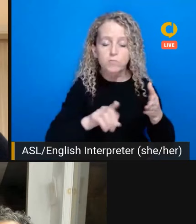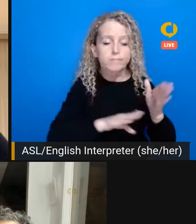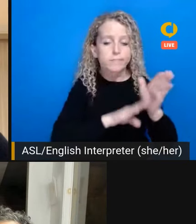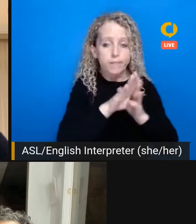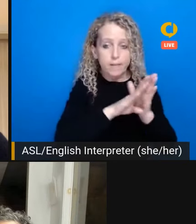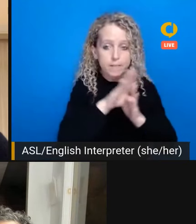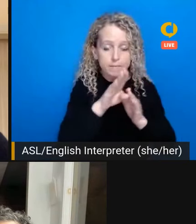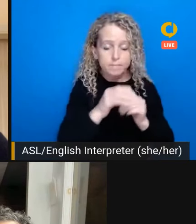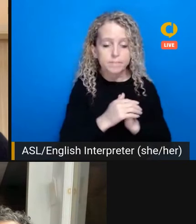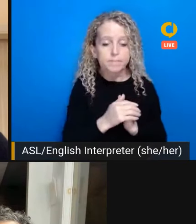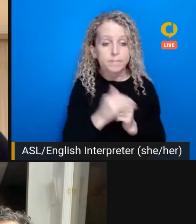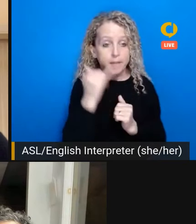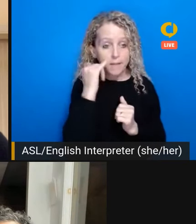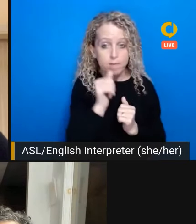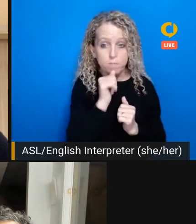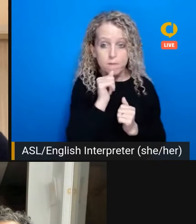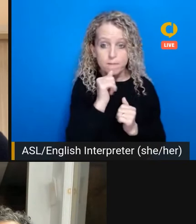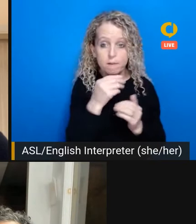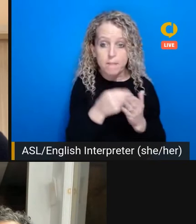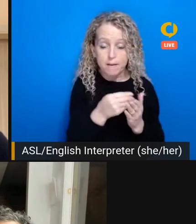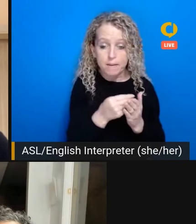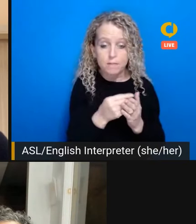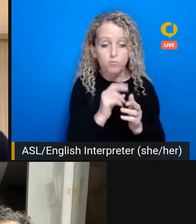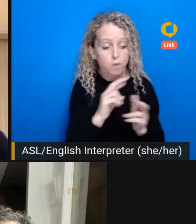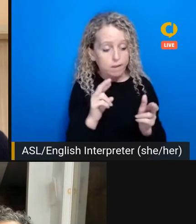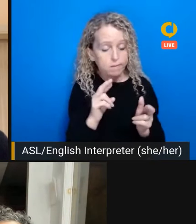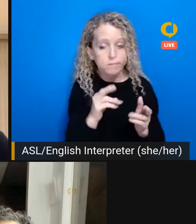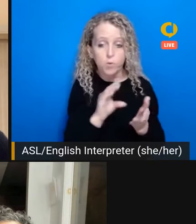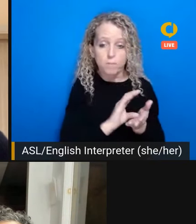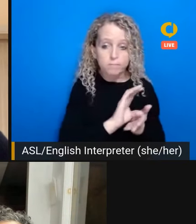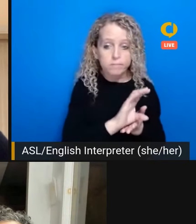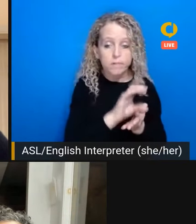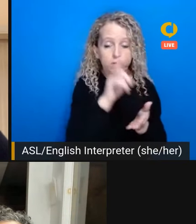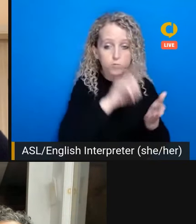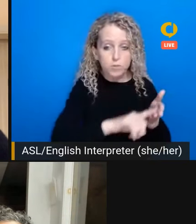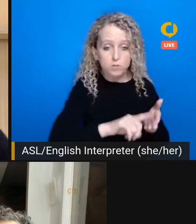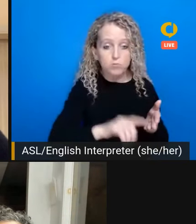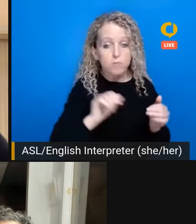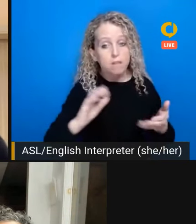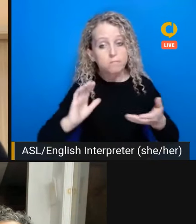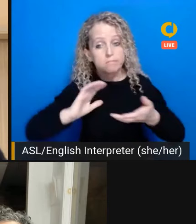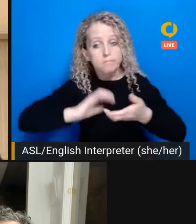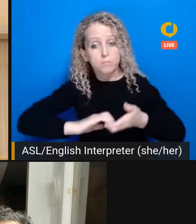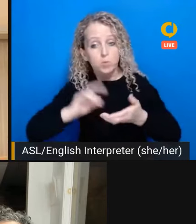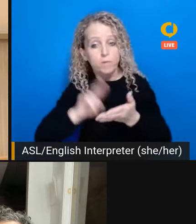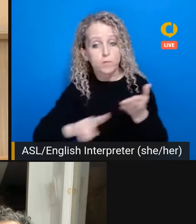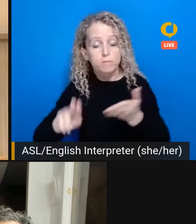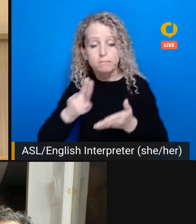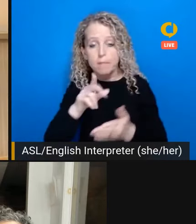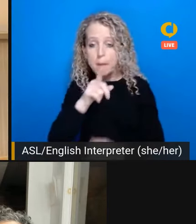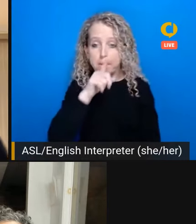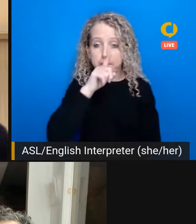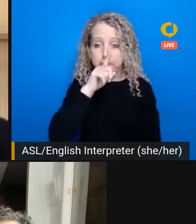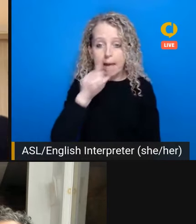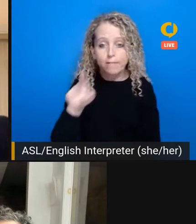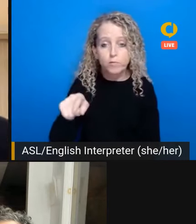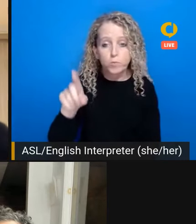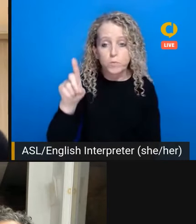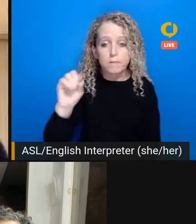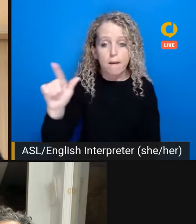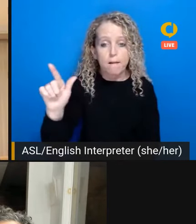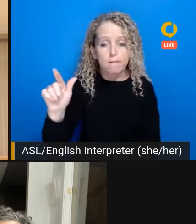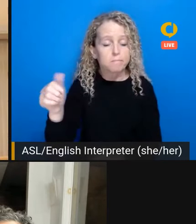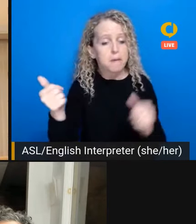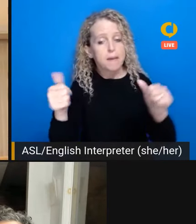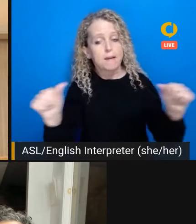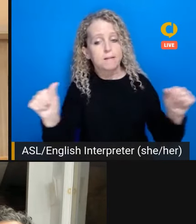whenever a private company wants to spend money on research, they can collaborate with a university. Doesn't have to be Dalhousie, any university. You can collaborate with a university,